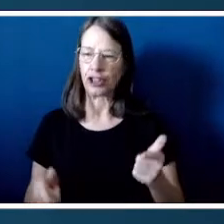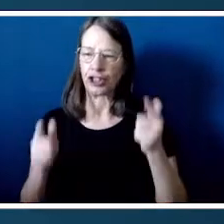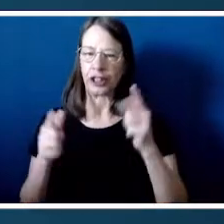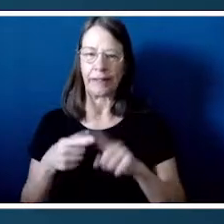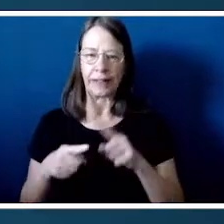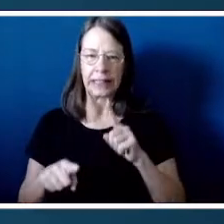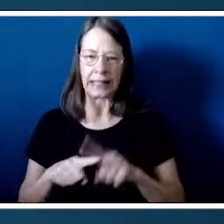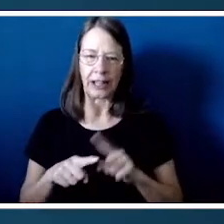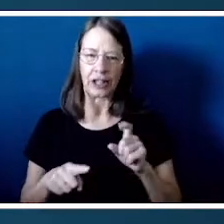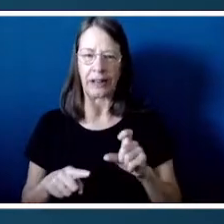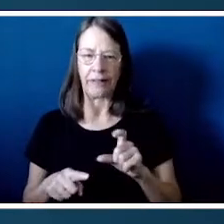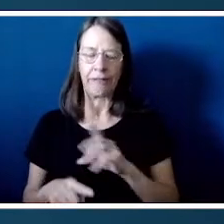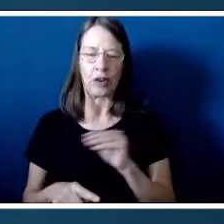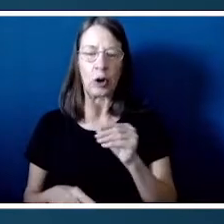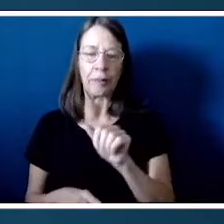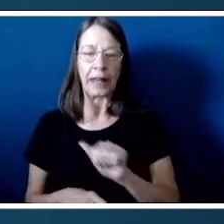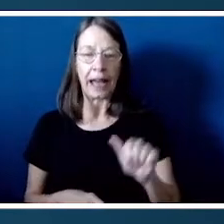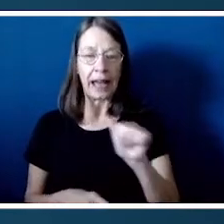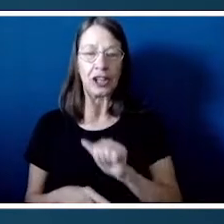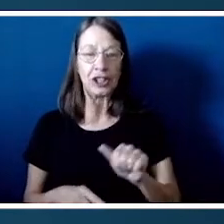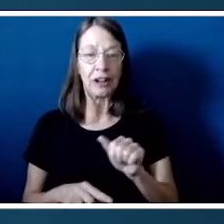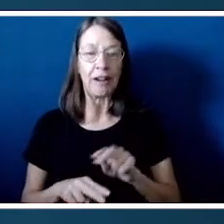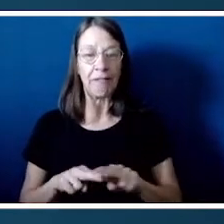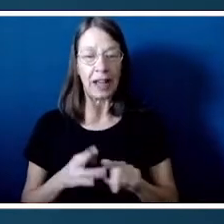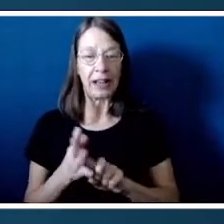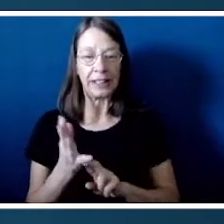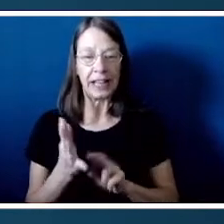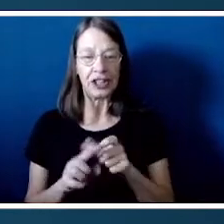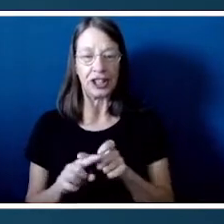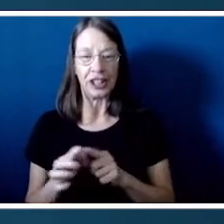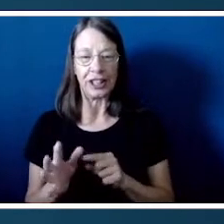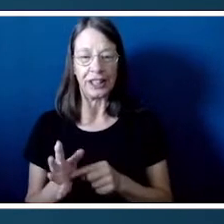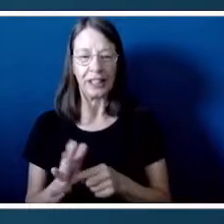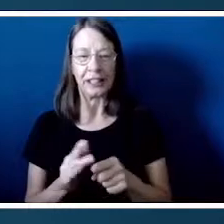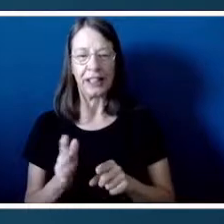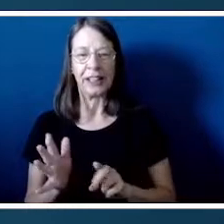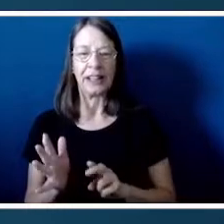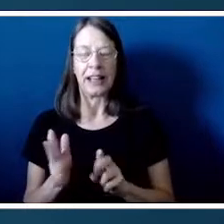Miller, to the microphone to make some opening remarks. Thank you, Laurel.